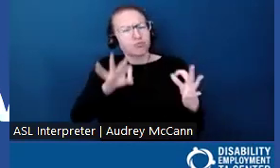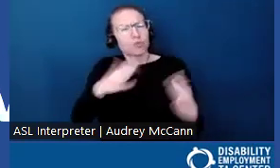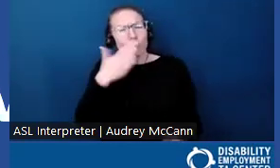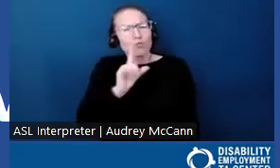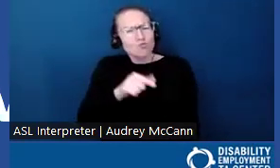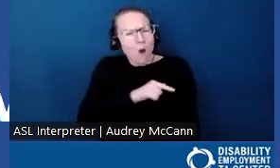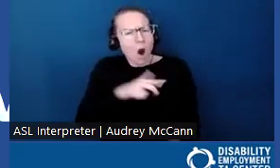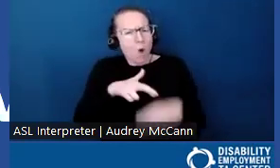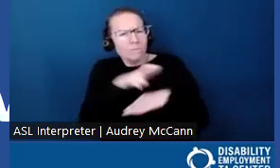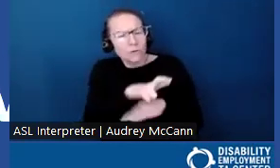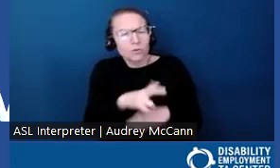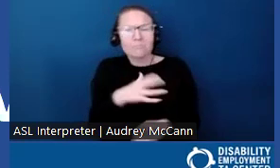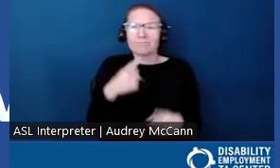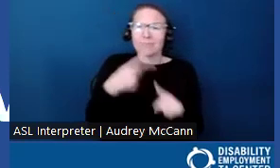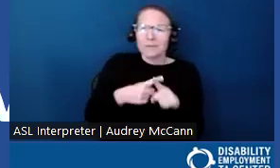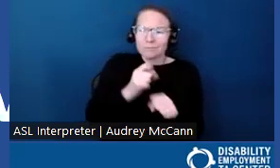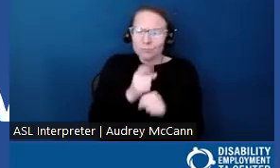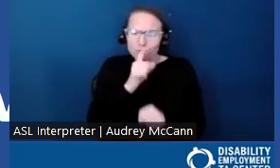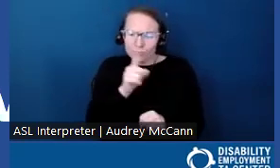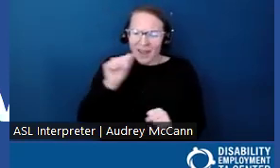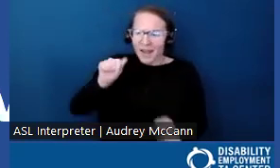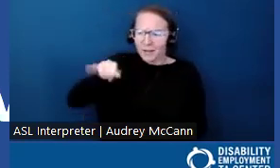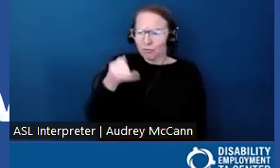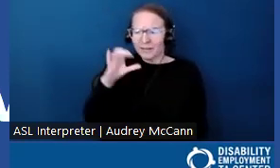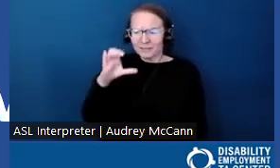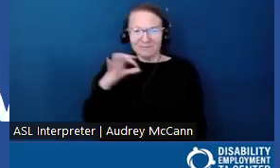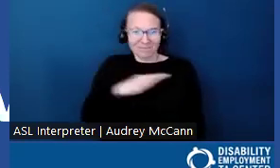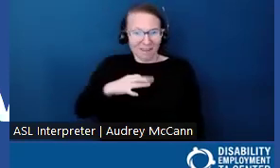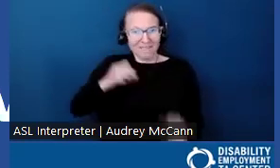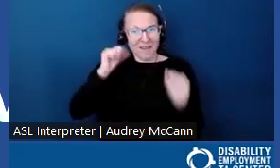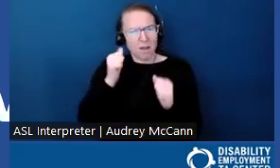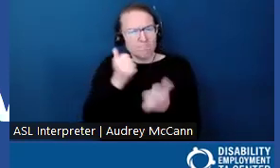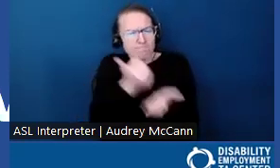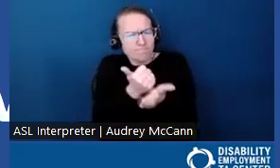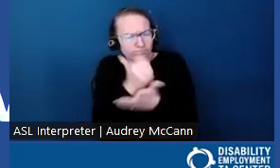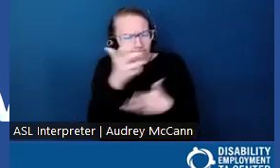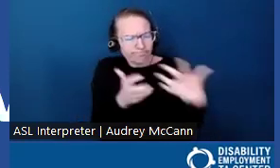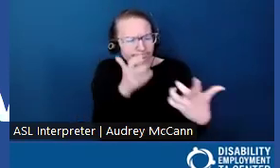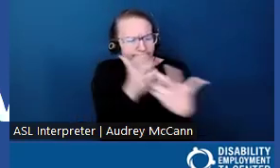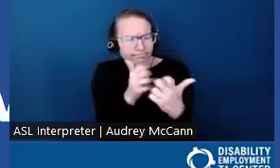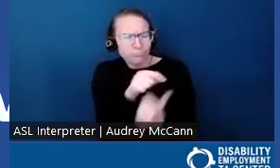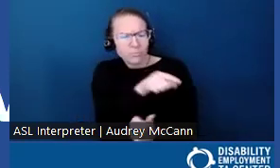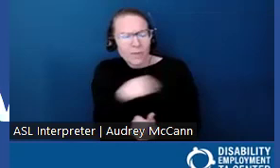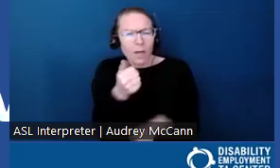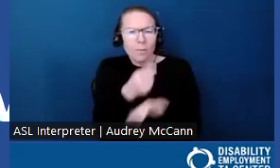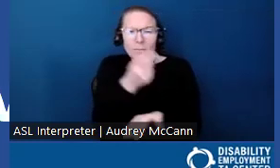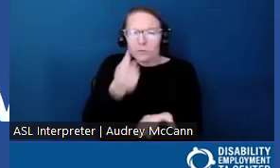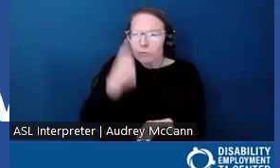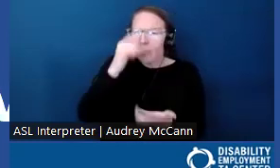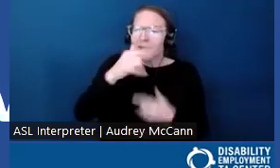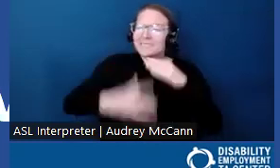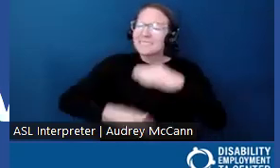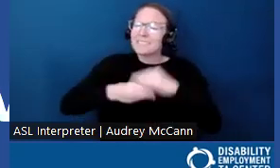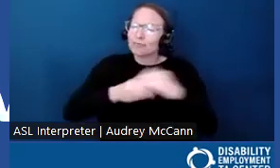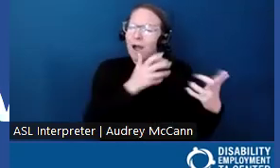AJC staff are able to help our job seekers with disabilities and really understand the additional accommodations they may